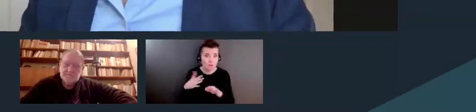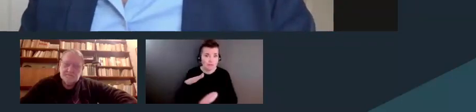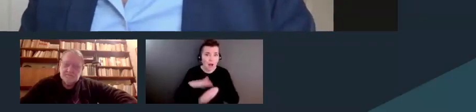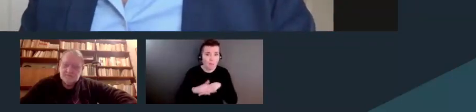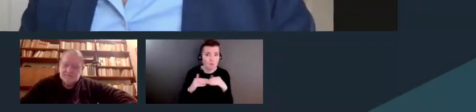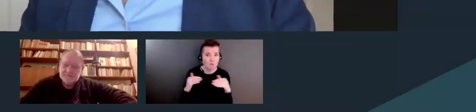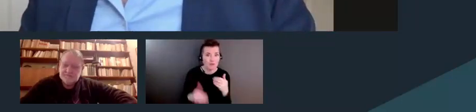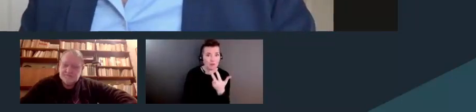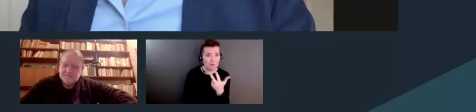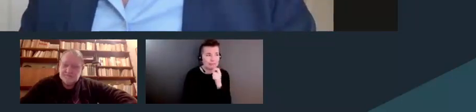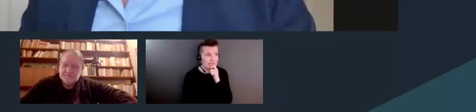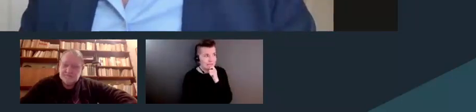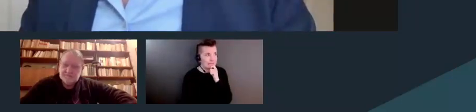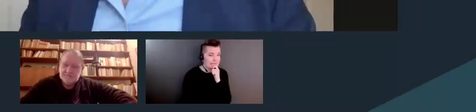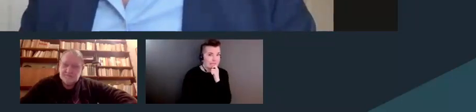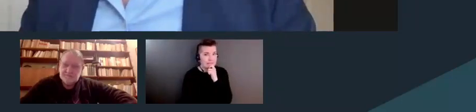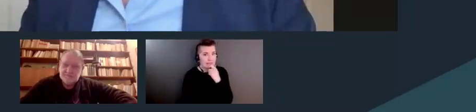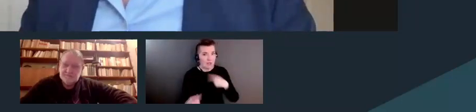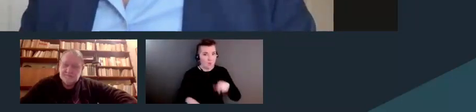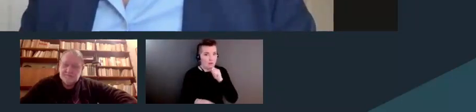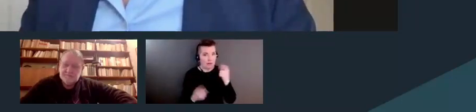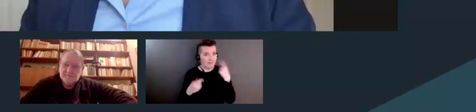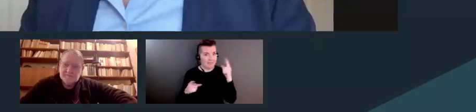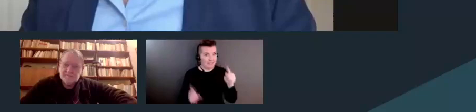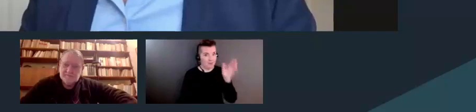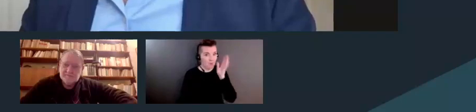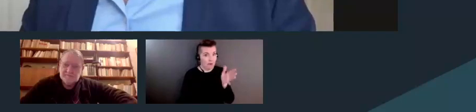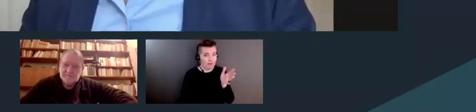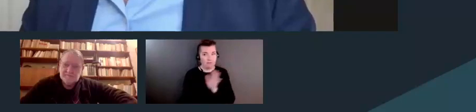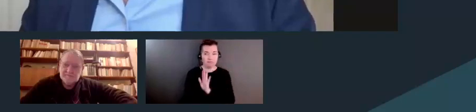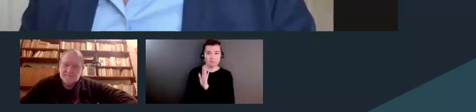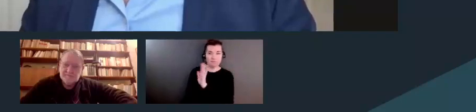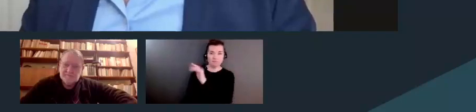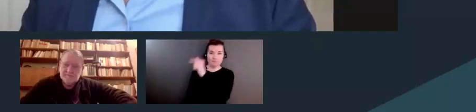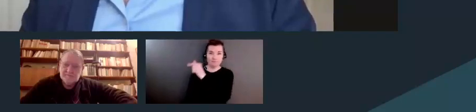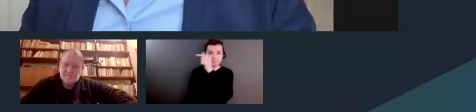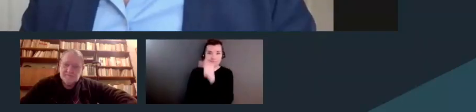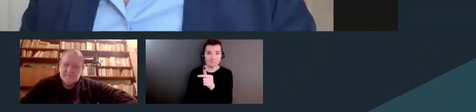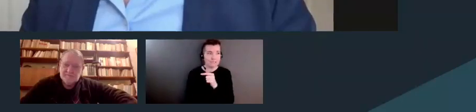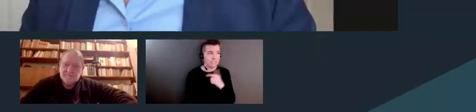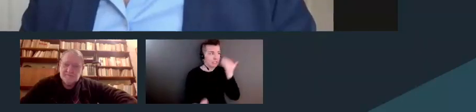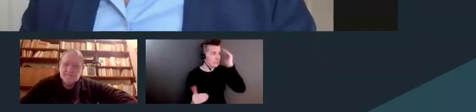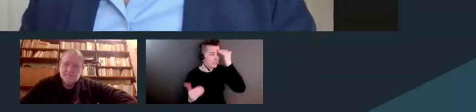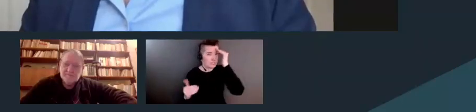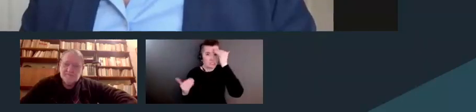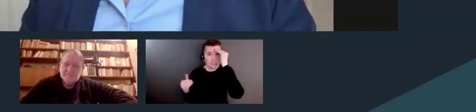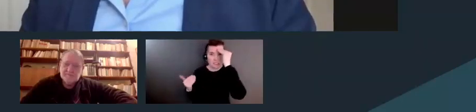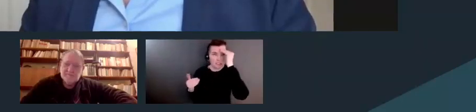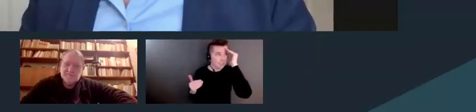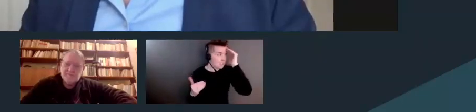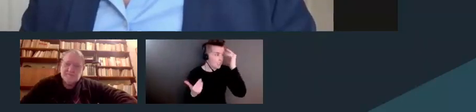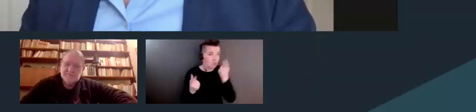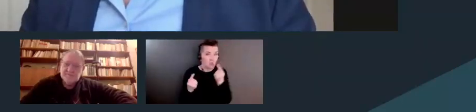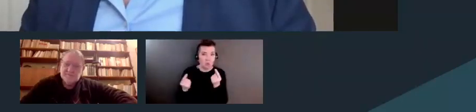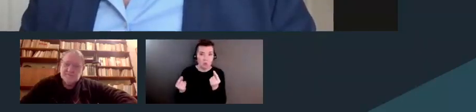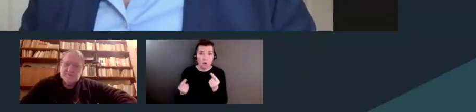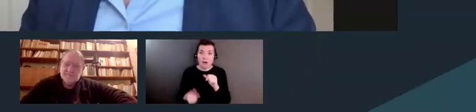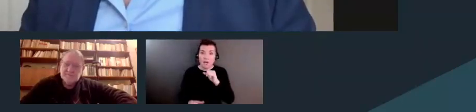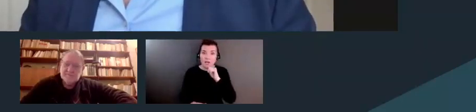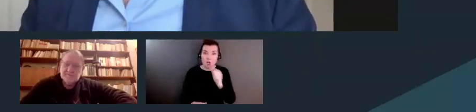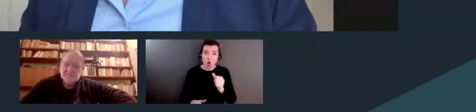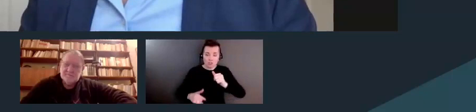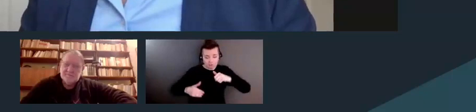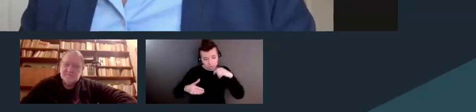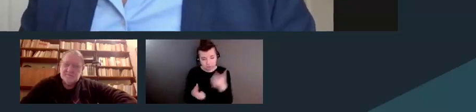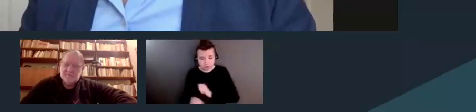The senior bureaucrats, the non-Inuit bureaucrats, panicked, and instead of trying to find a way to meet that goal, in